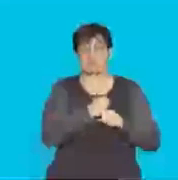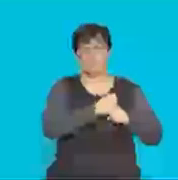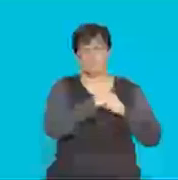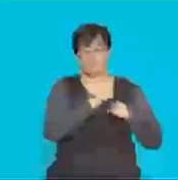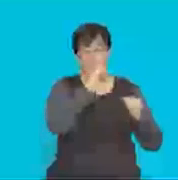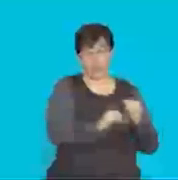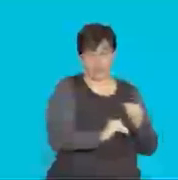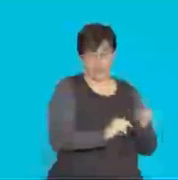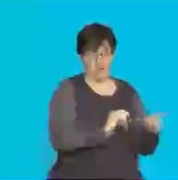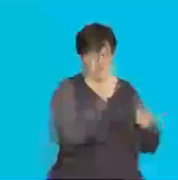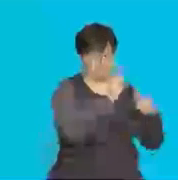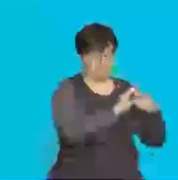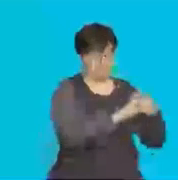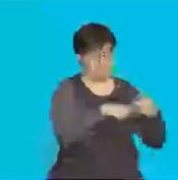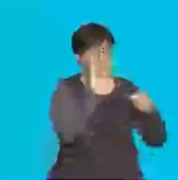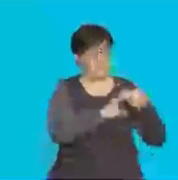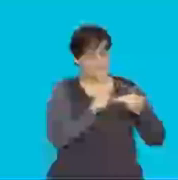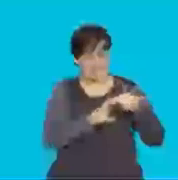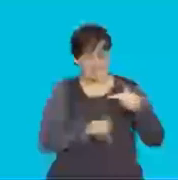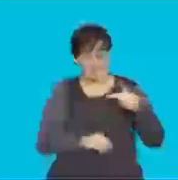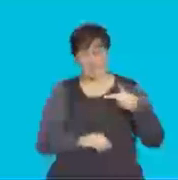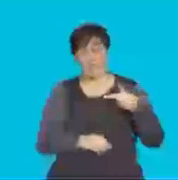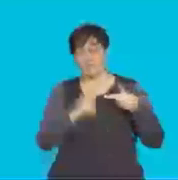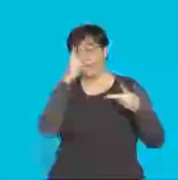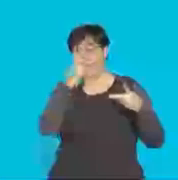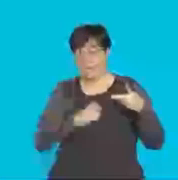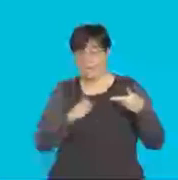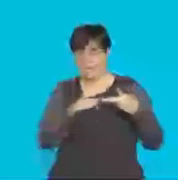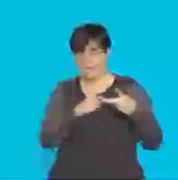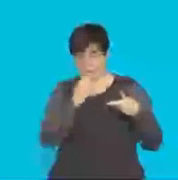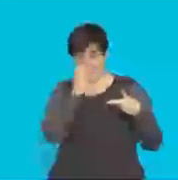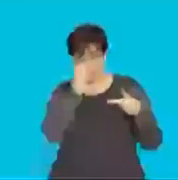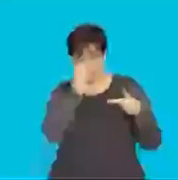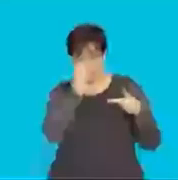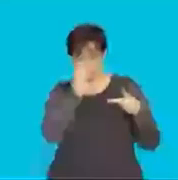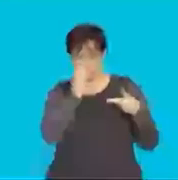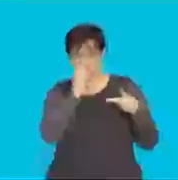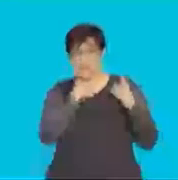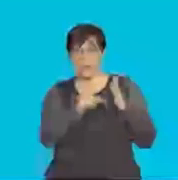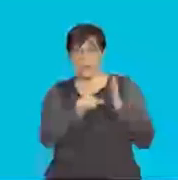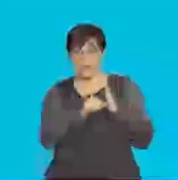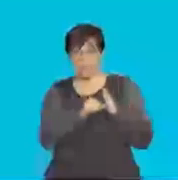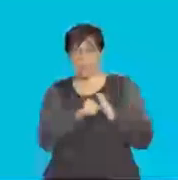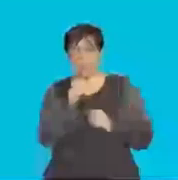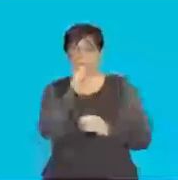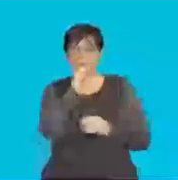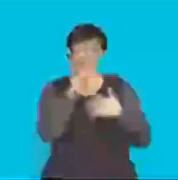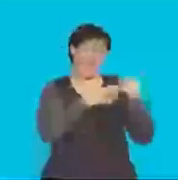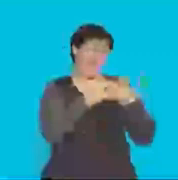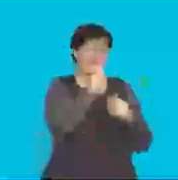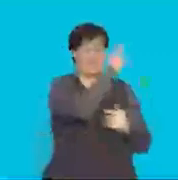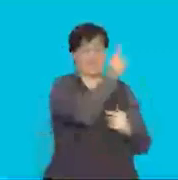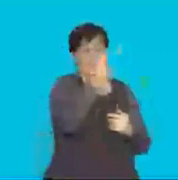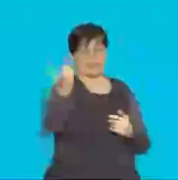cross, and the second time they produced an offspring, it was a black foal. Now guys, it's important that we can use any one of